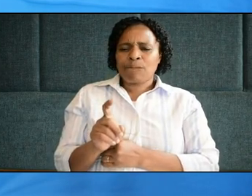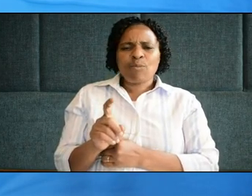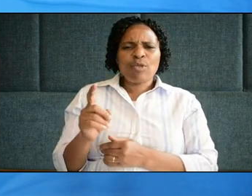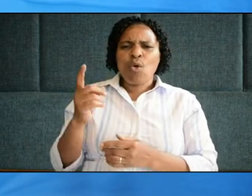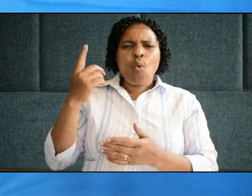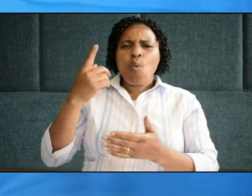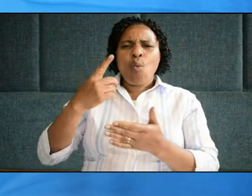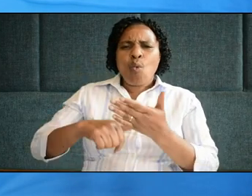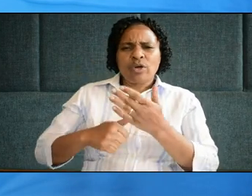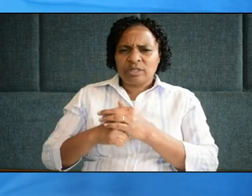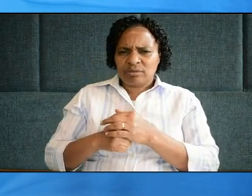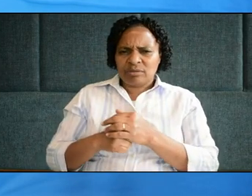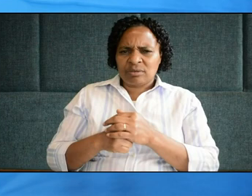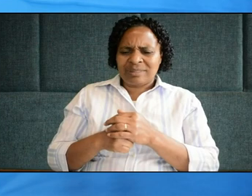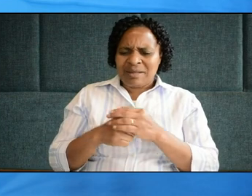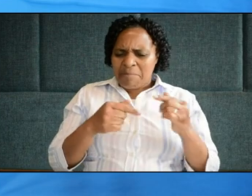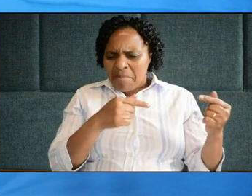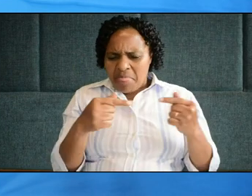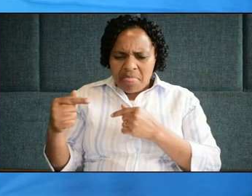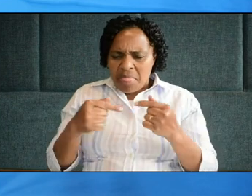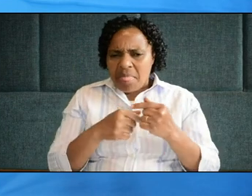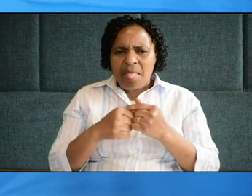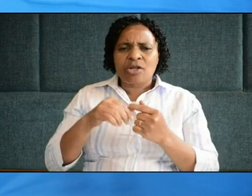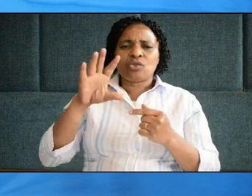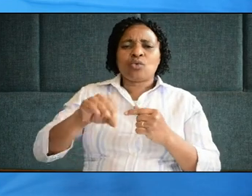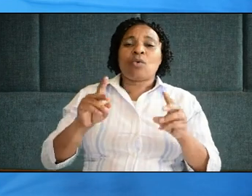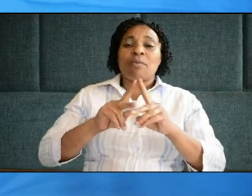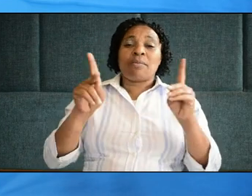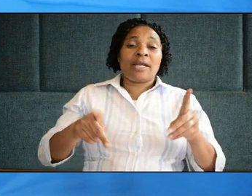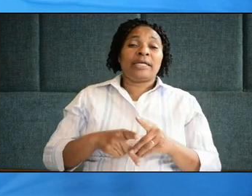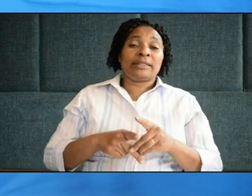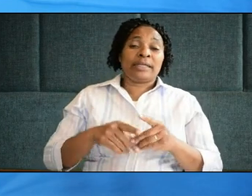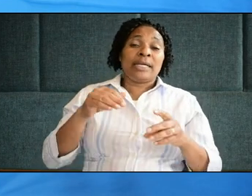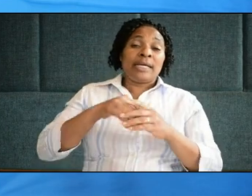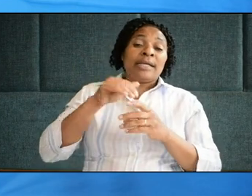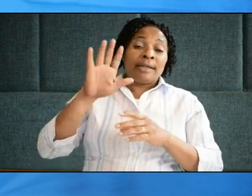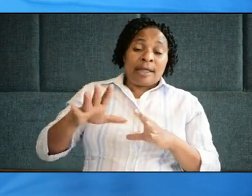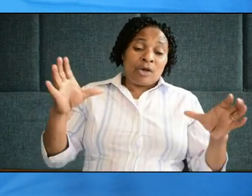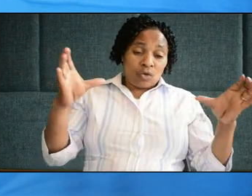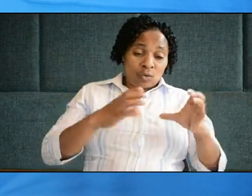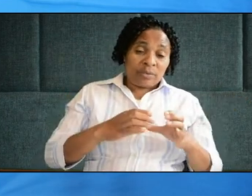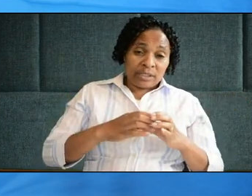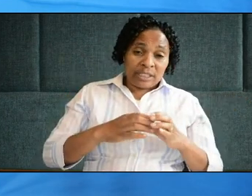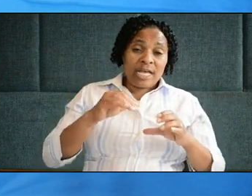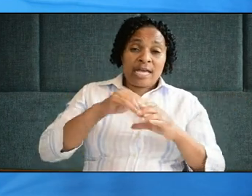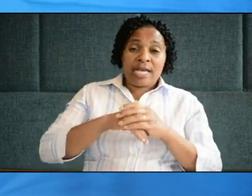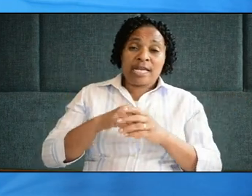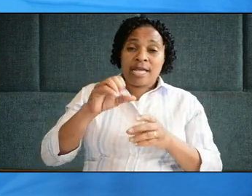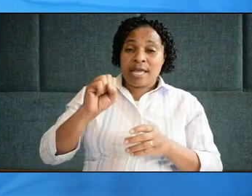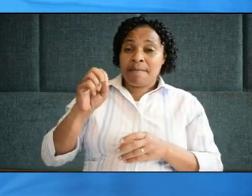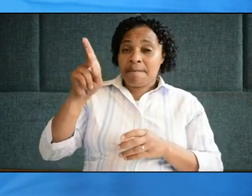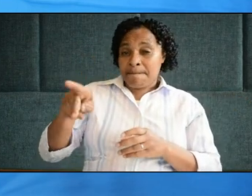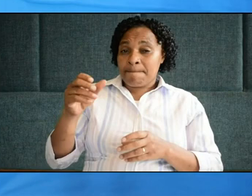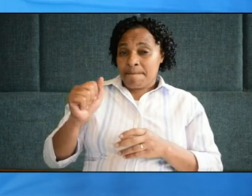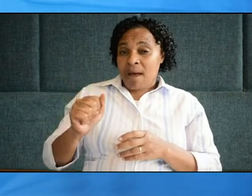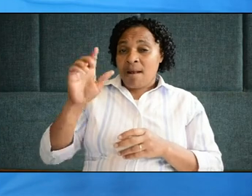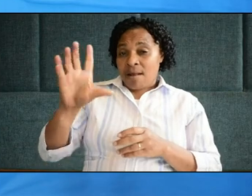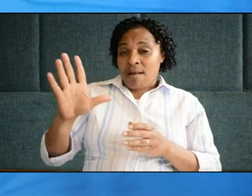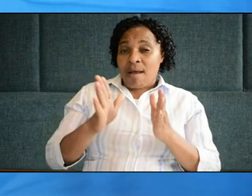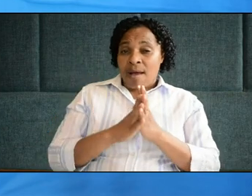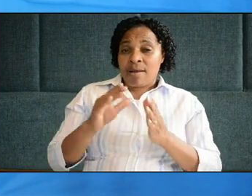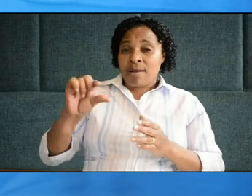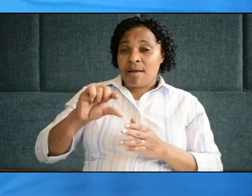What huge battle took place prior to the assembly at Ebal and Gerizim? That is